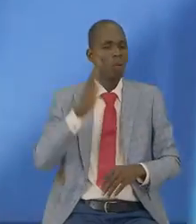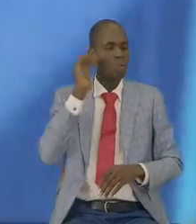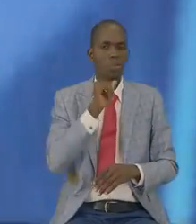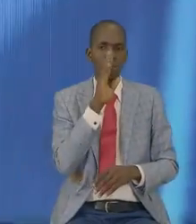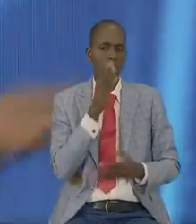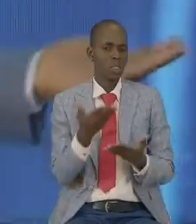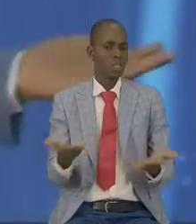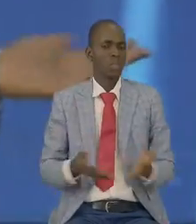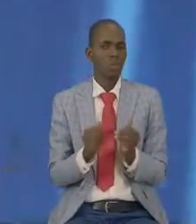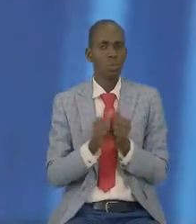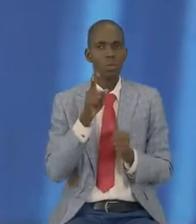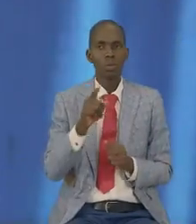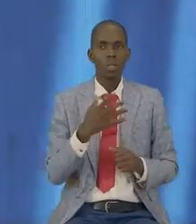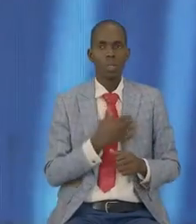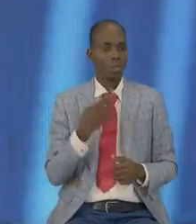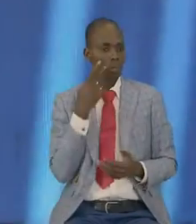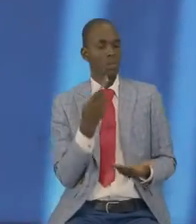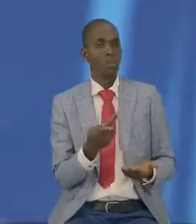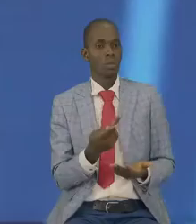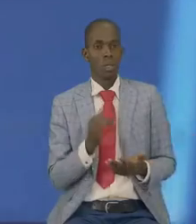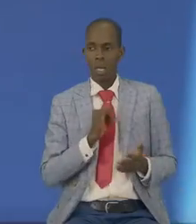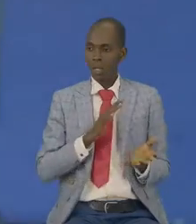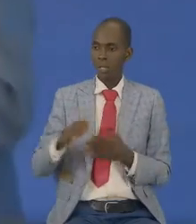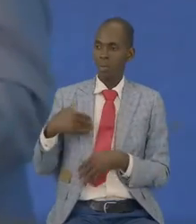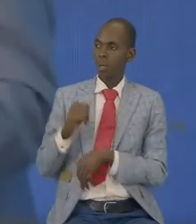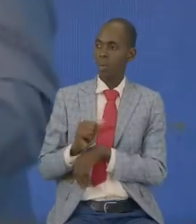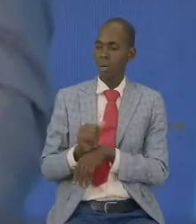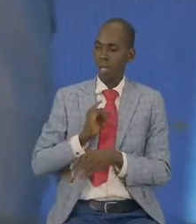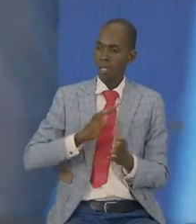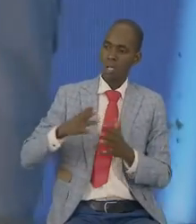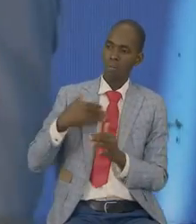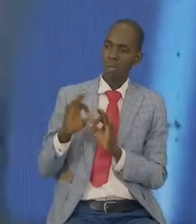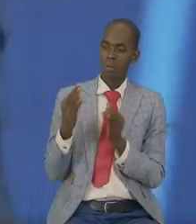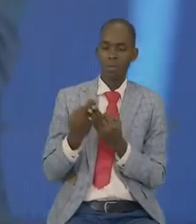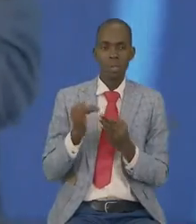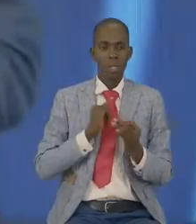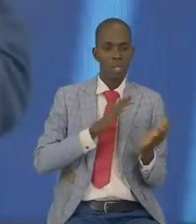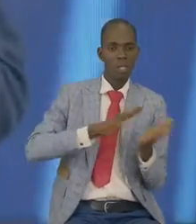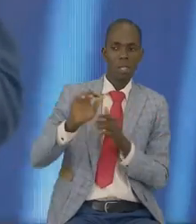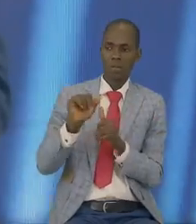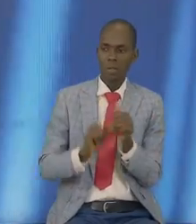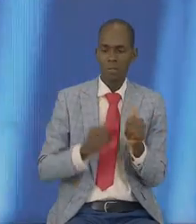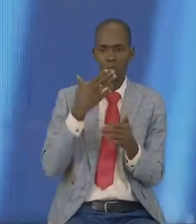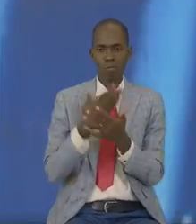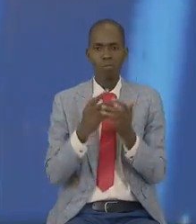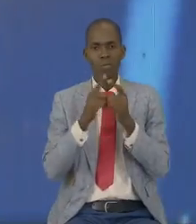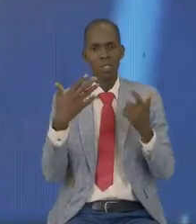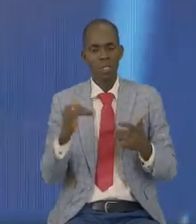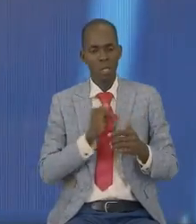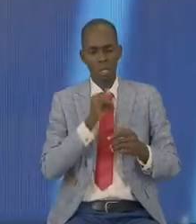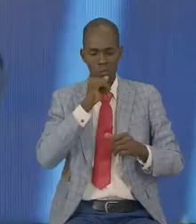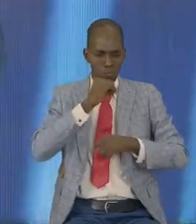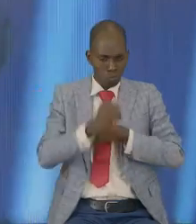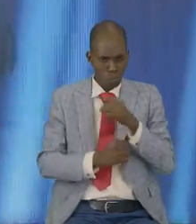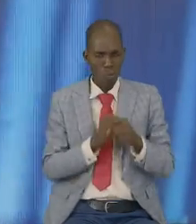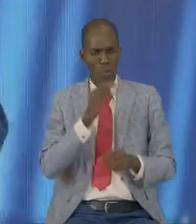begin to recount, see what I left, and see where I'm coming from. I abandoned everything, and now I'm ministering to you, and